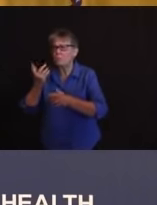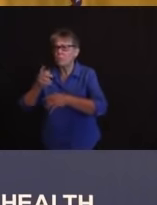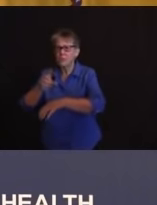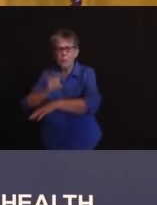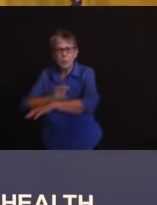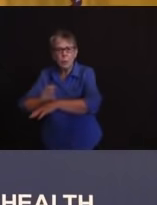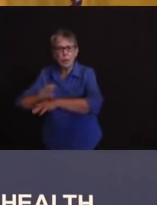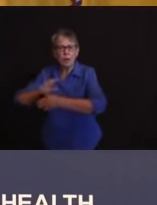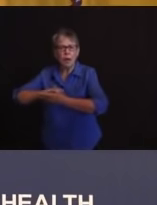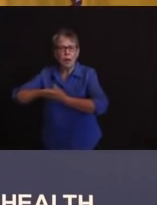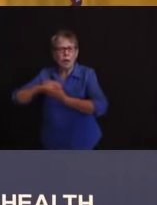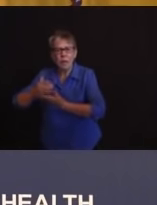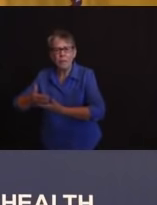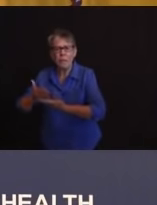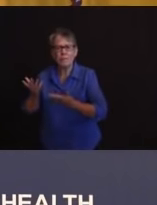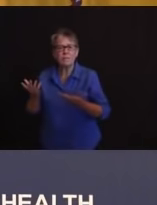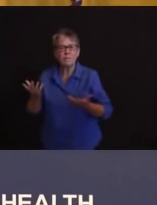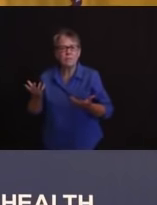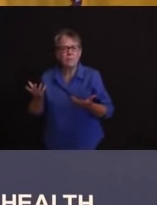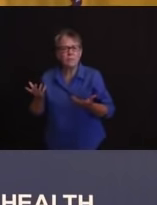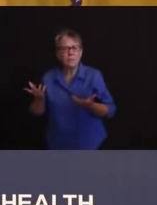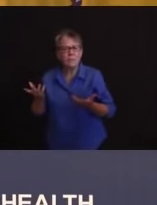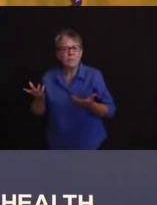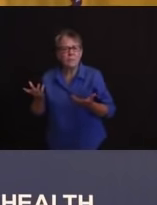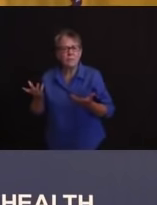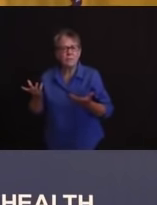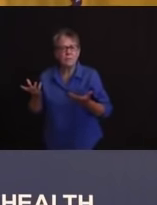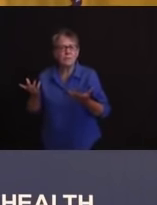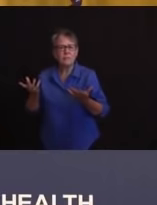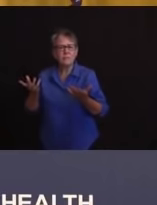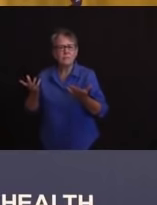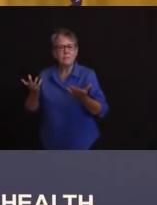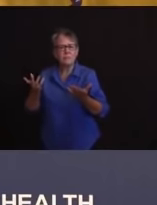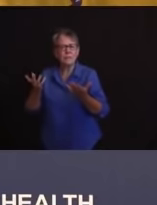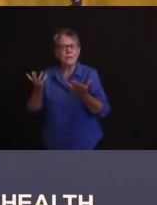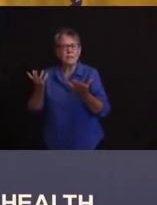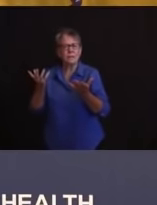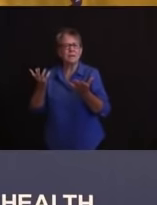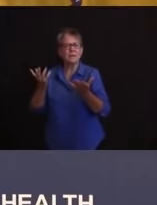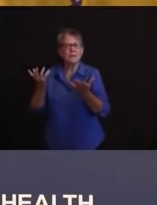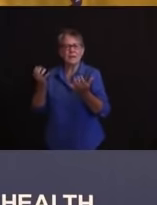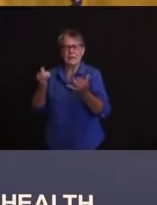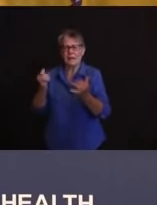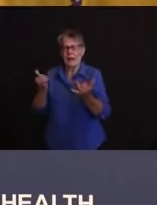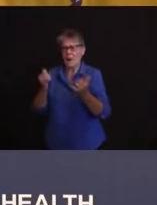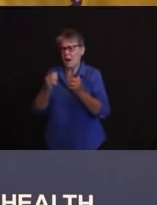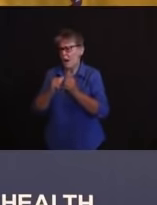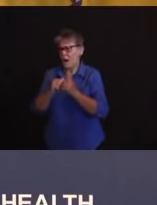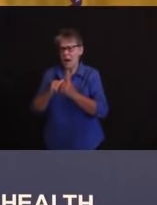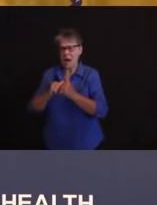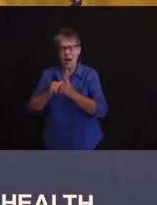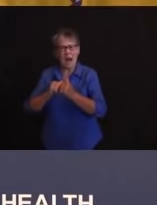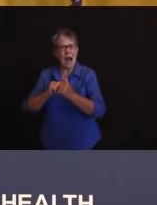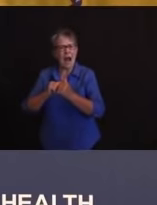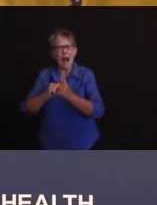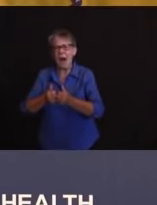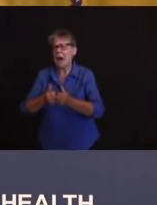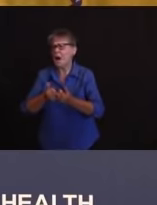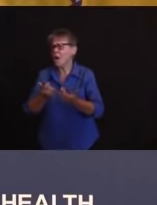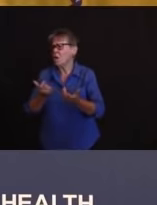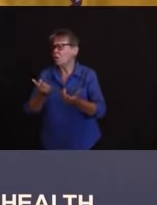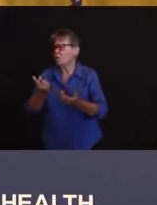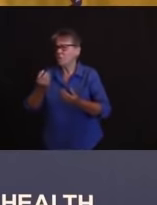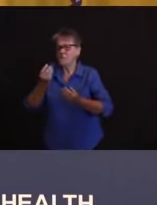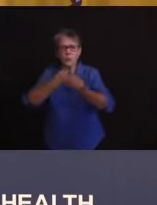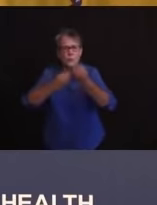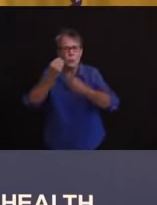incredibly important. And I'll give a short form of what we've said many times. The passing of the virus from an asymptomatic, healthy